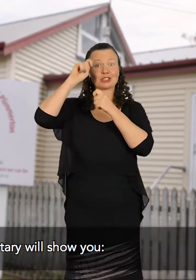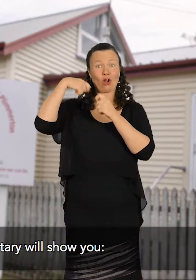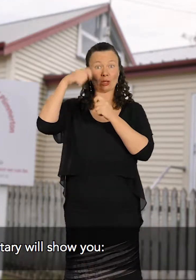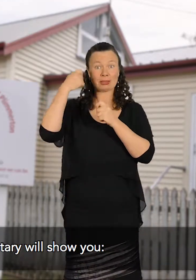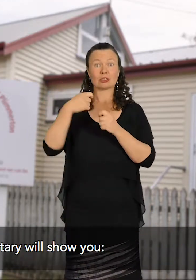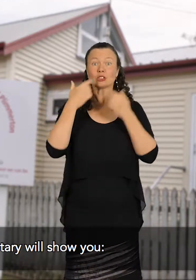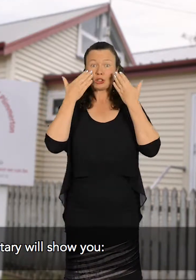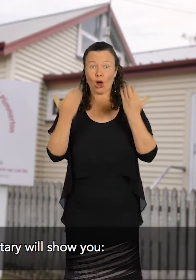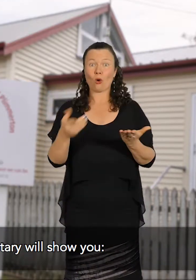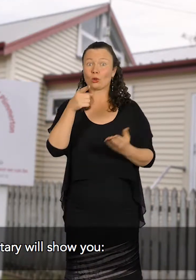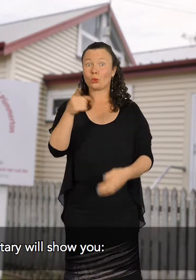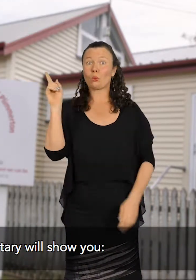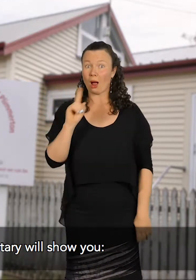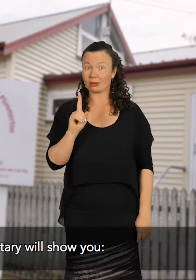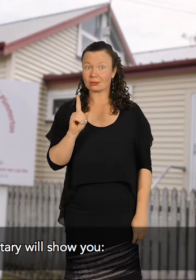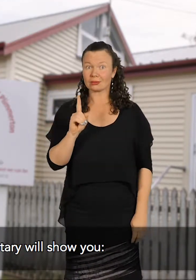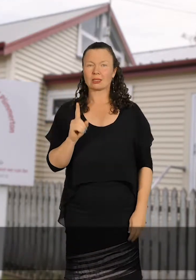This documentary will show you